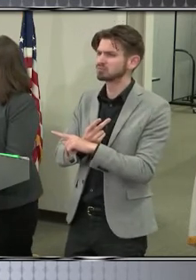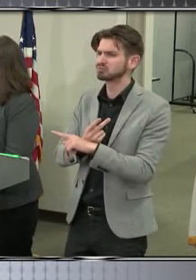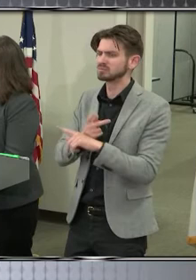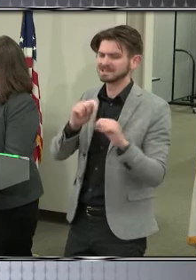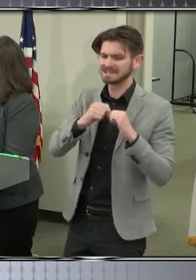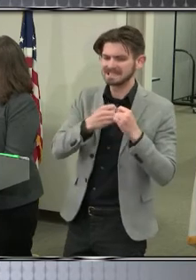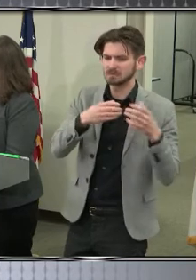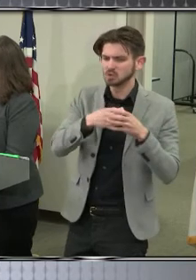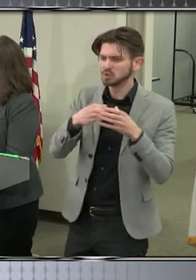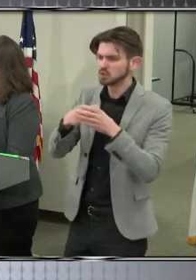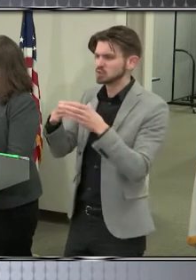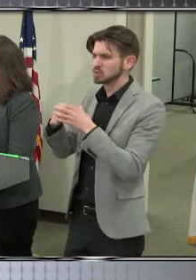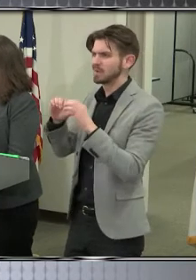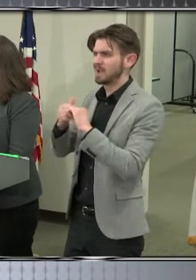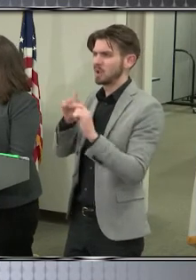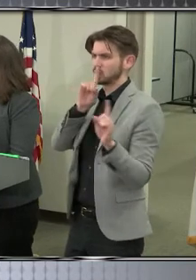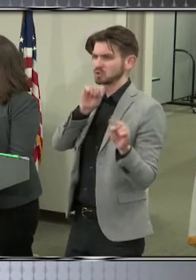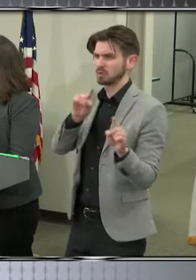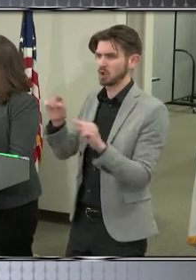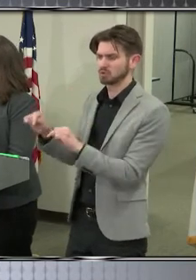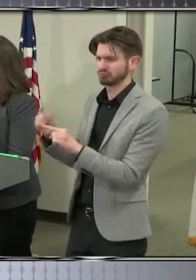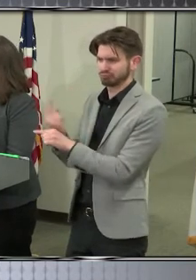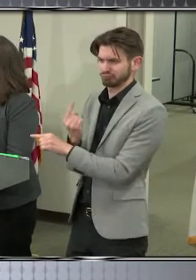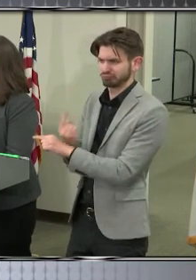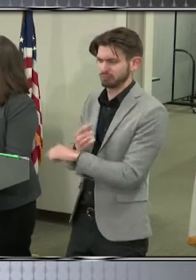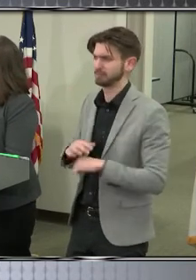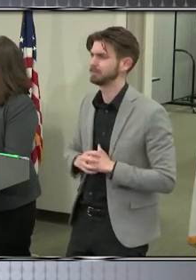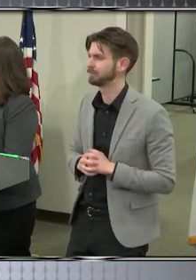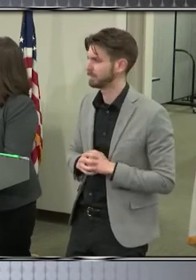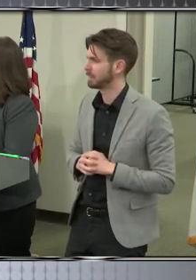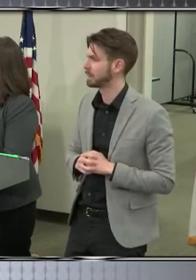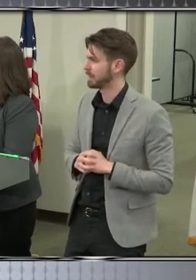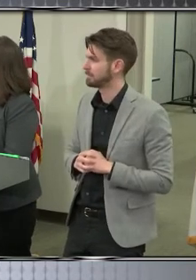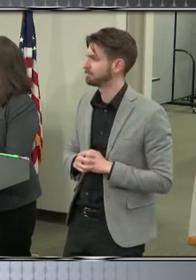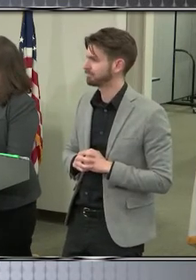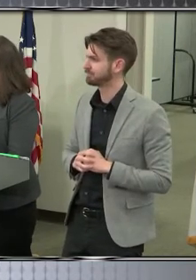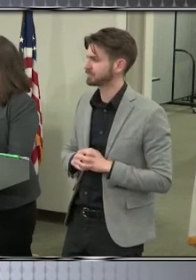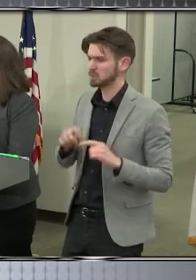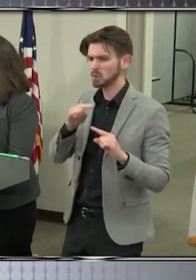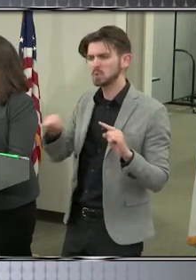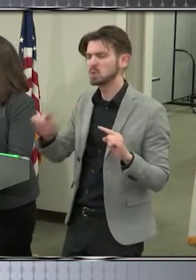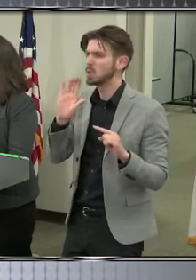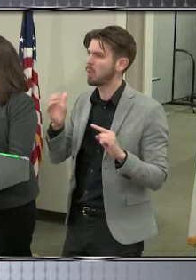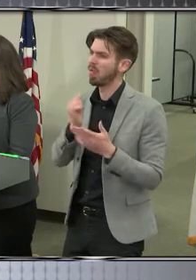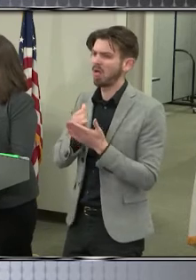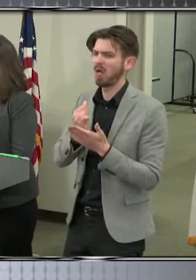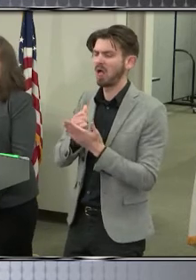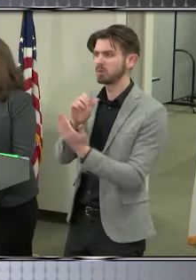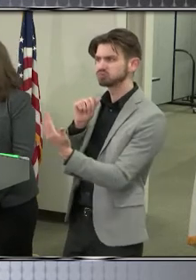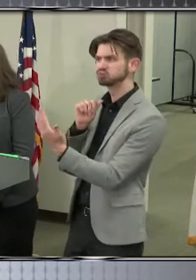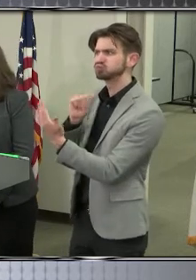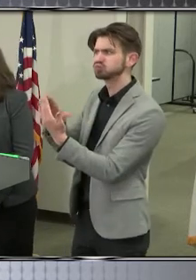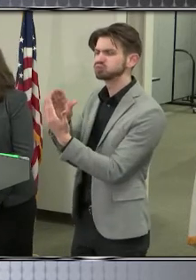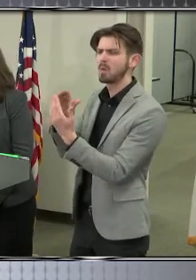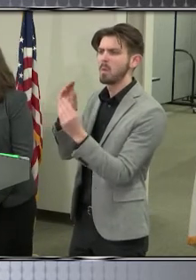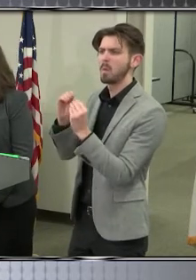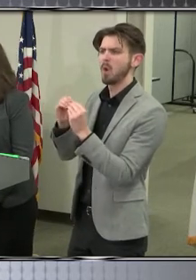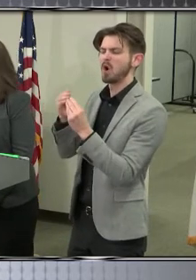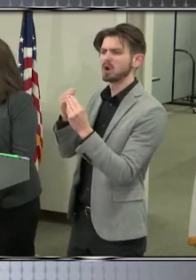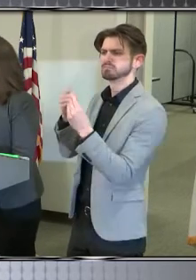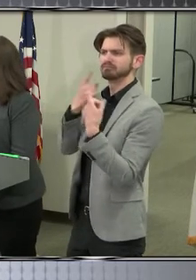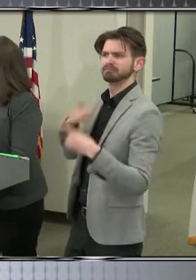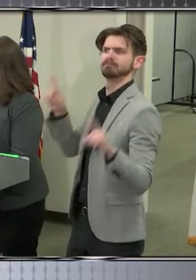multi-sector response. This allows us to have a much more comprehensive and effective approach. As a